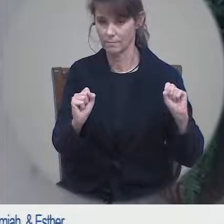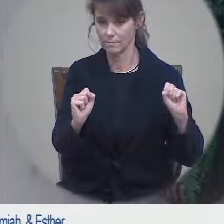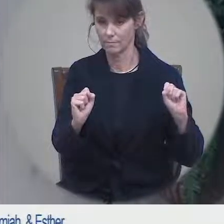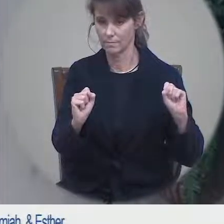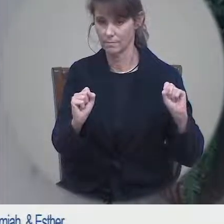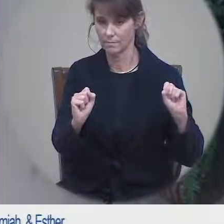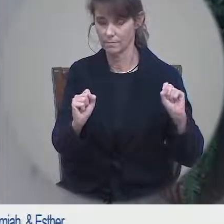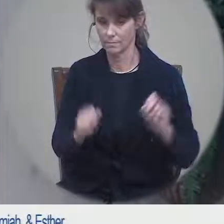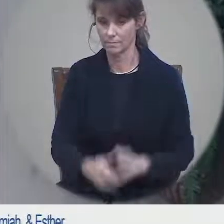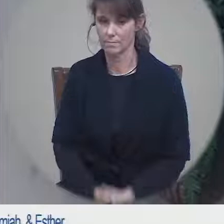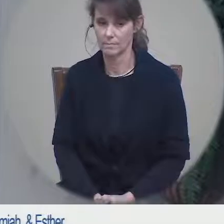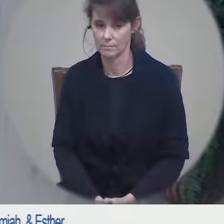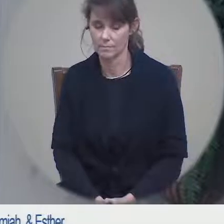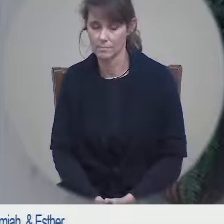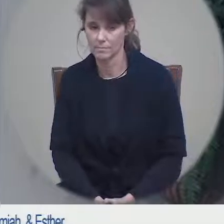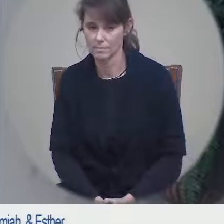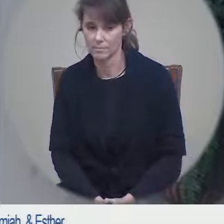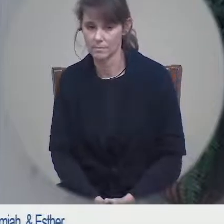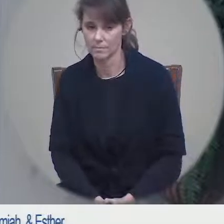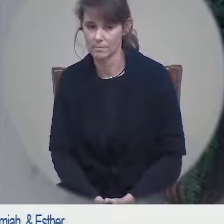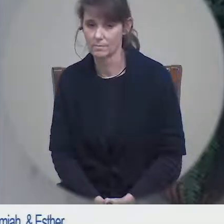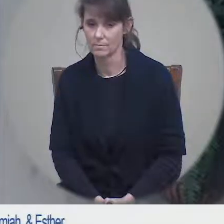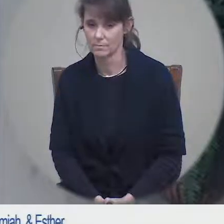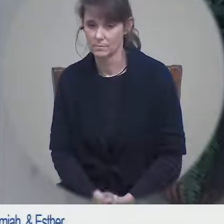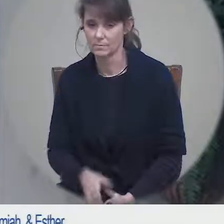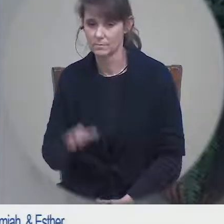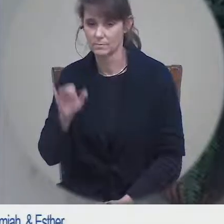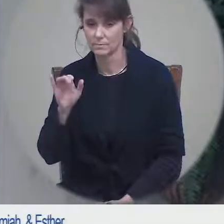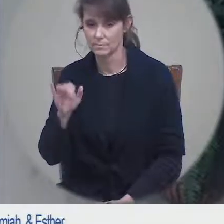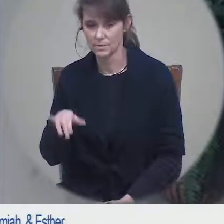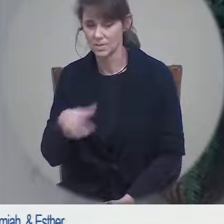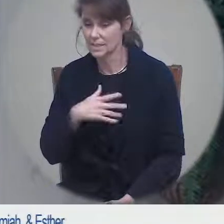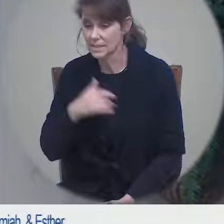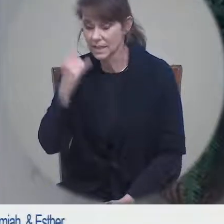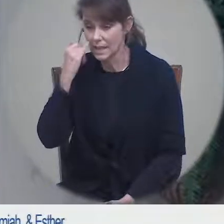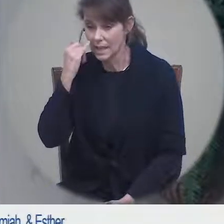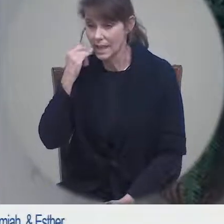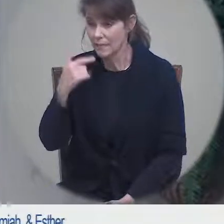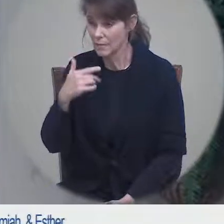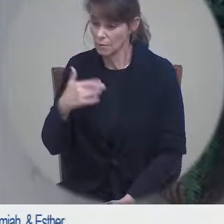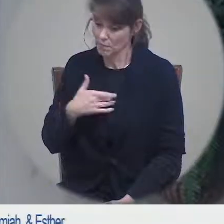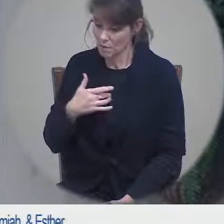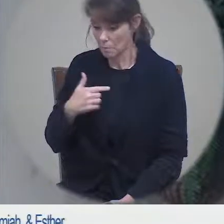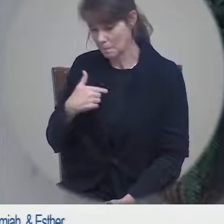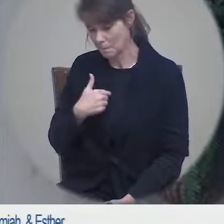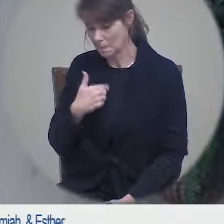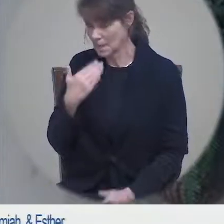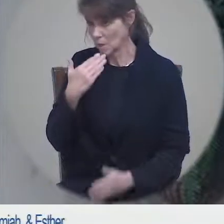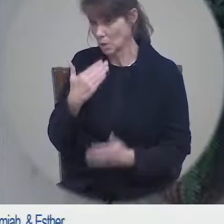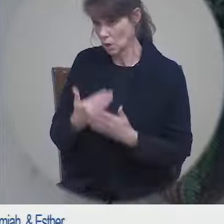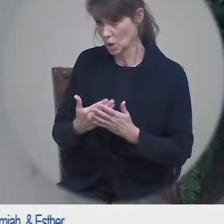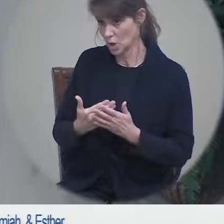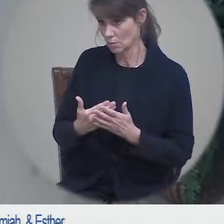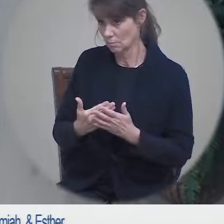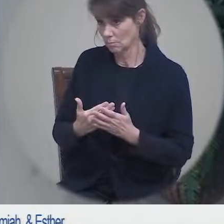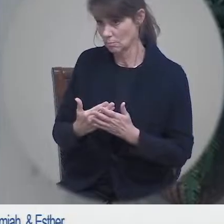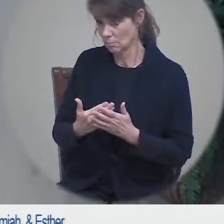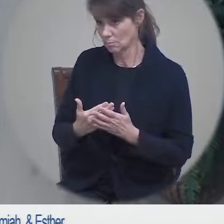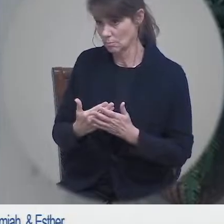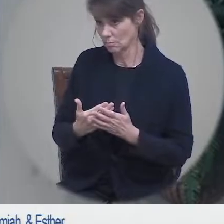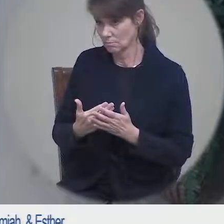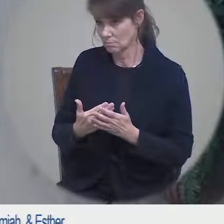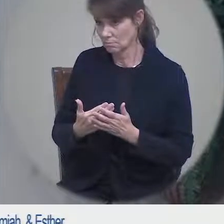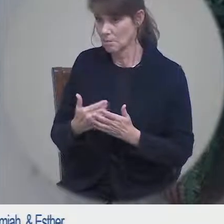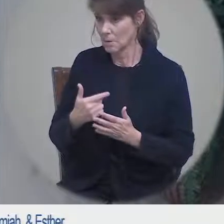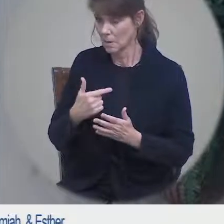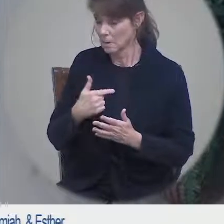part of this, and he says, if you have any regard for me or my people, let this be my